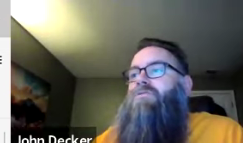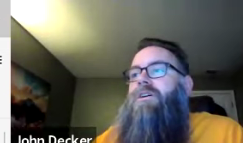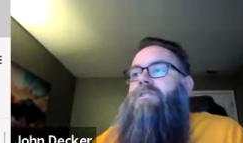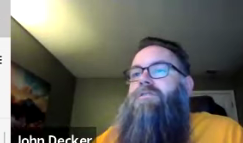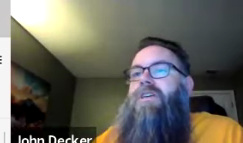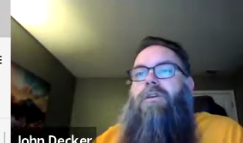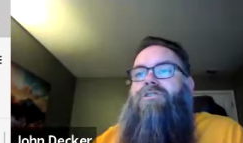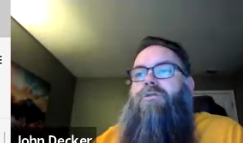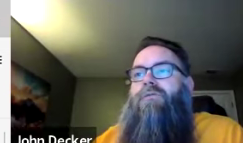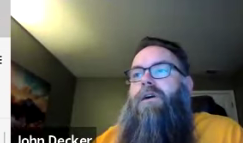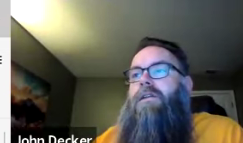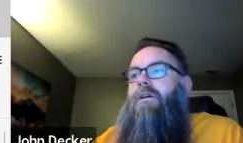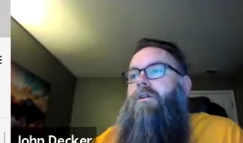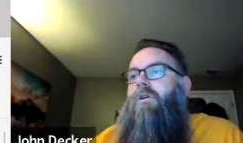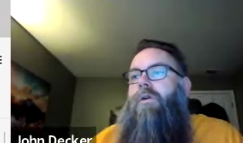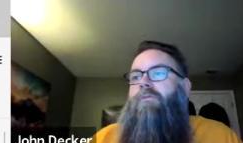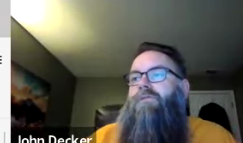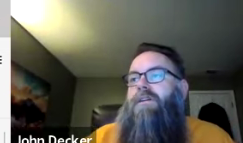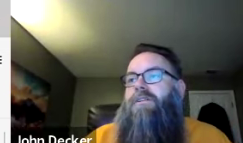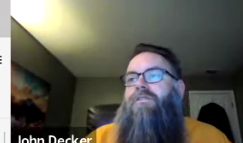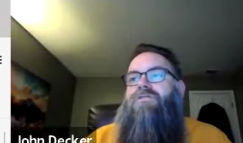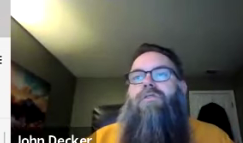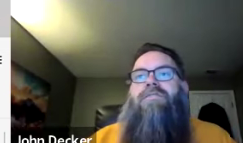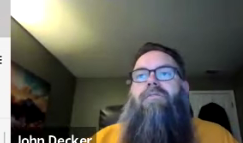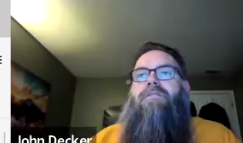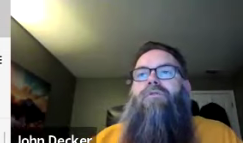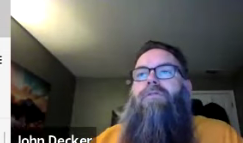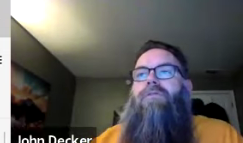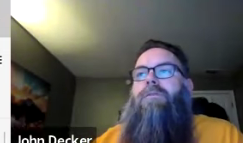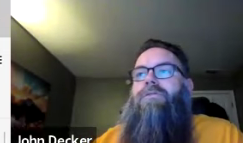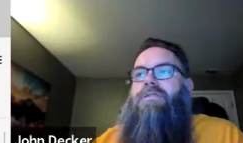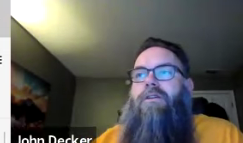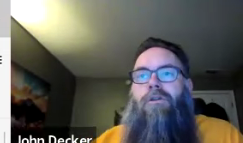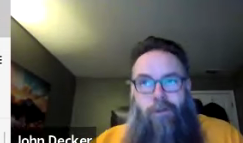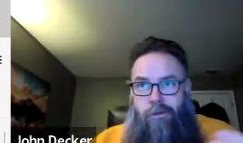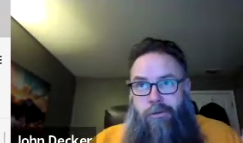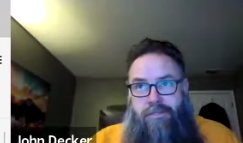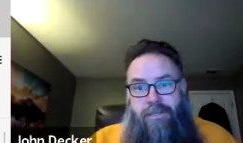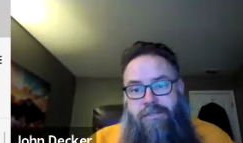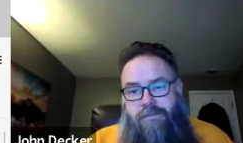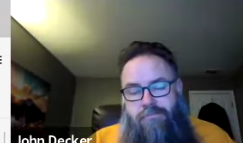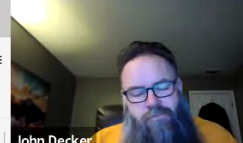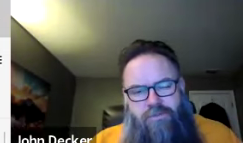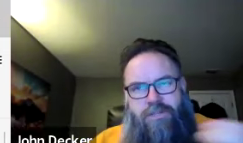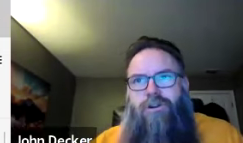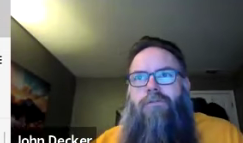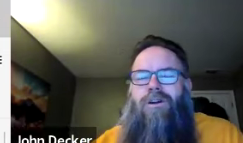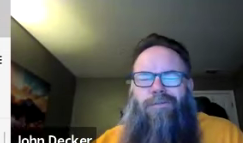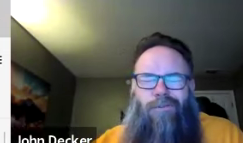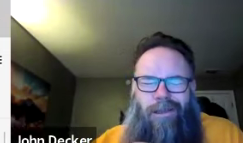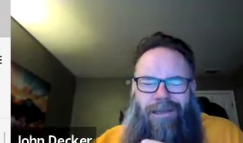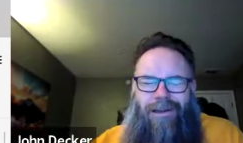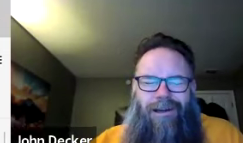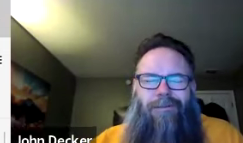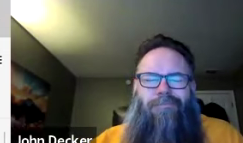Ongoing savings, reduction of 10 million general fund, and ongoing reflecting historic savings at Porterville Developmental Center. Since we switched over